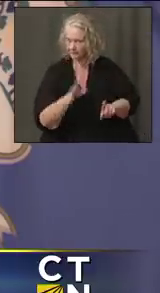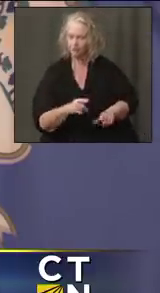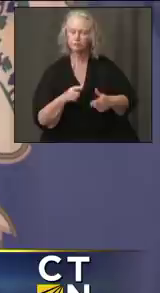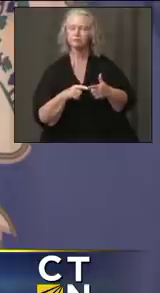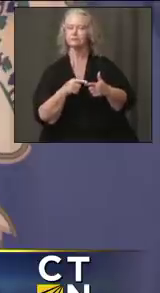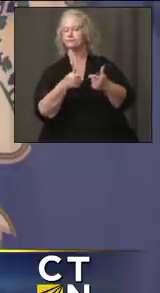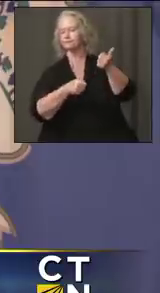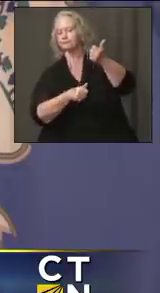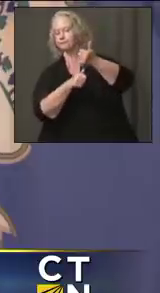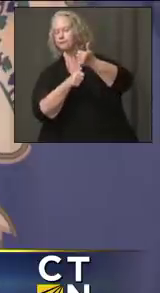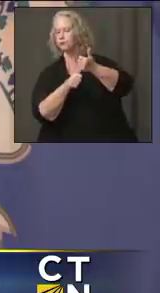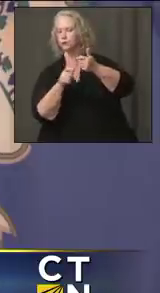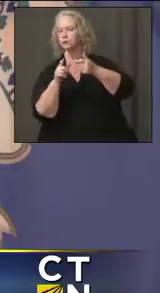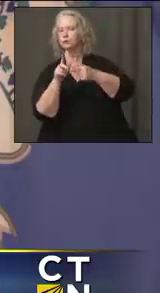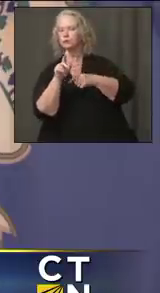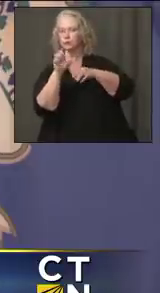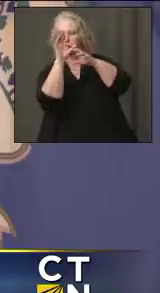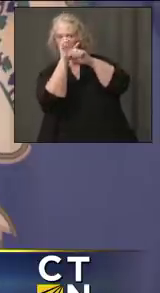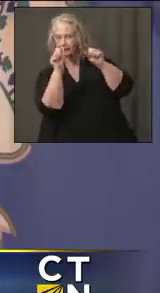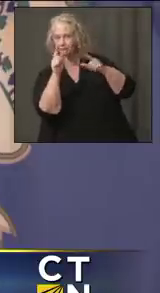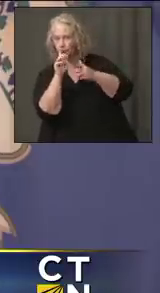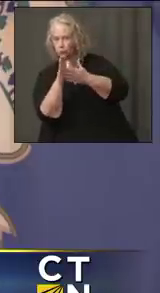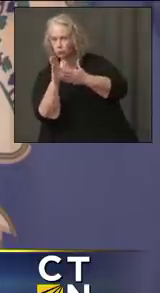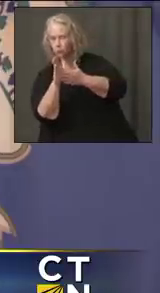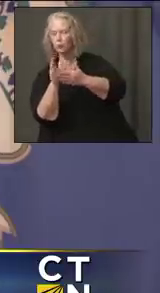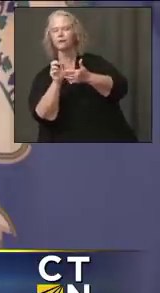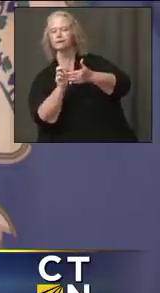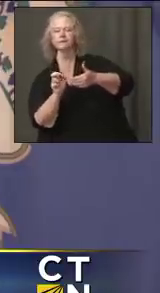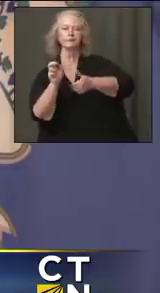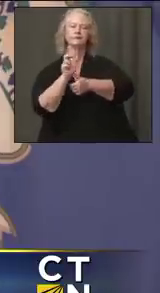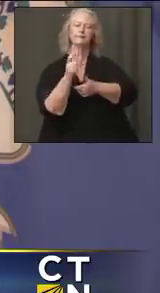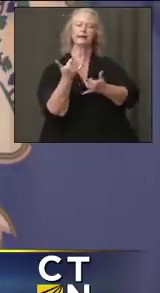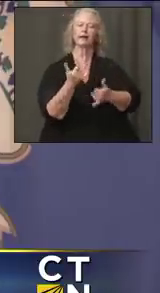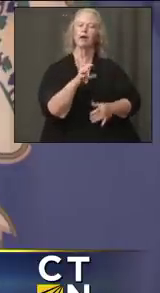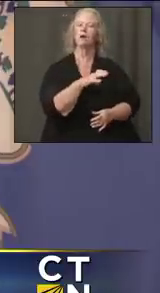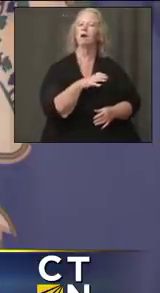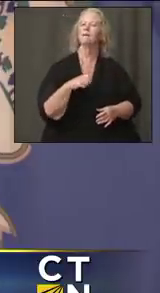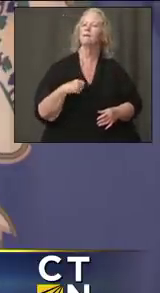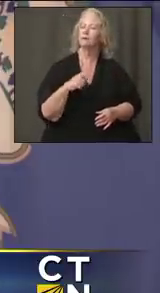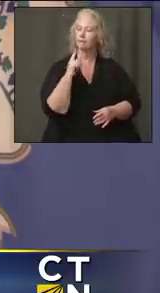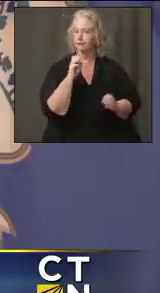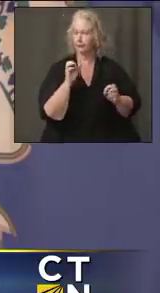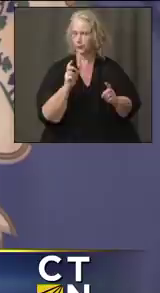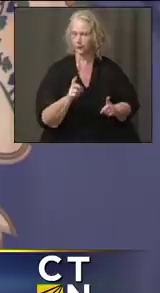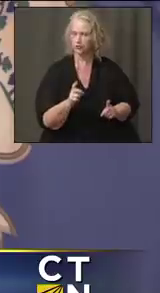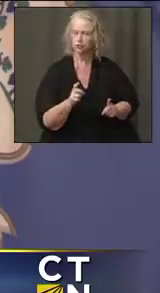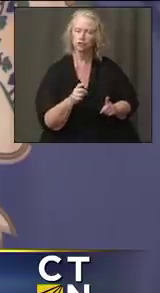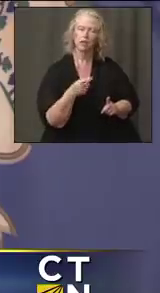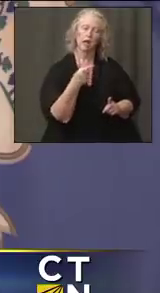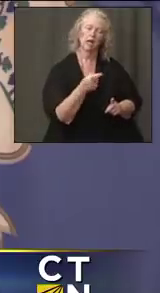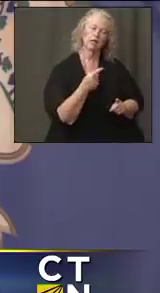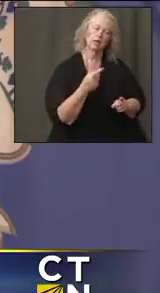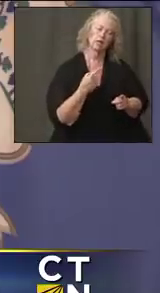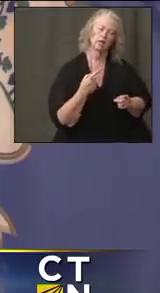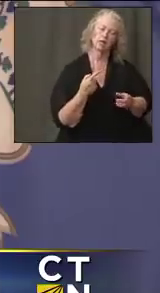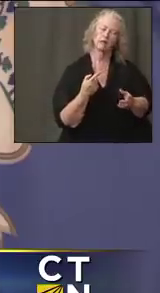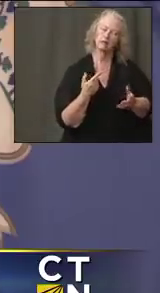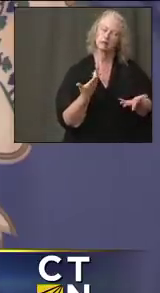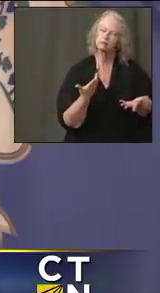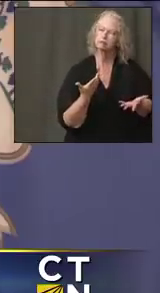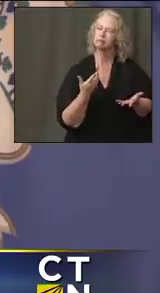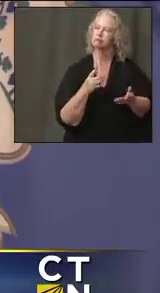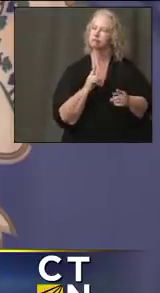of schools, and obviously now our commissioner of education. And he has talked to thousands of people. And